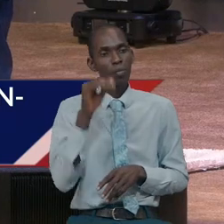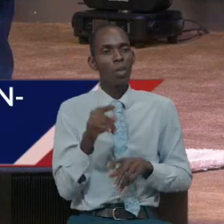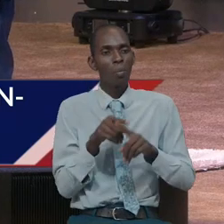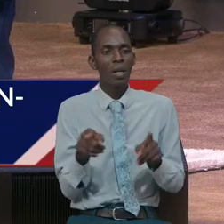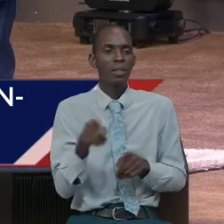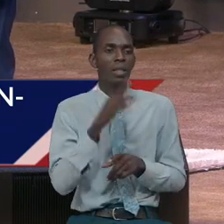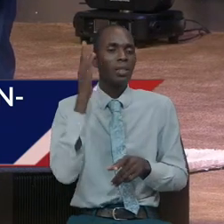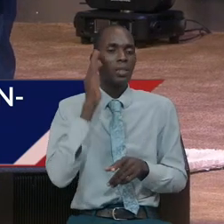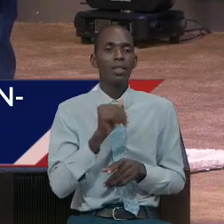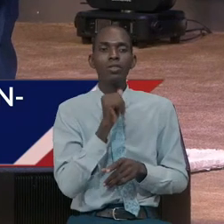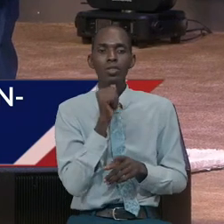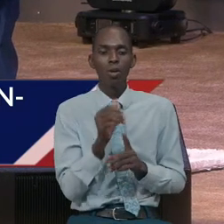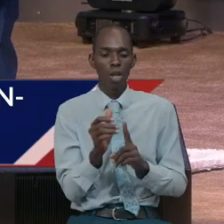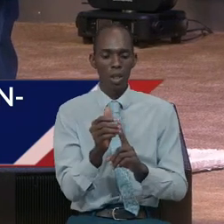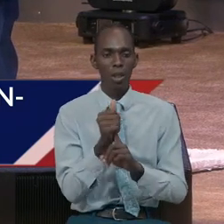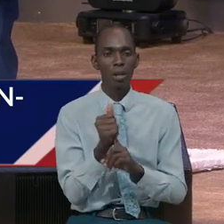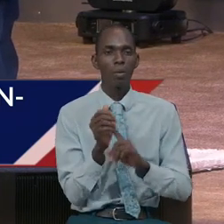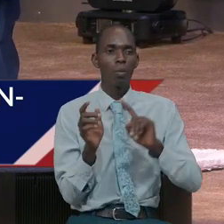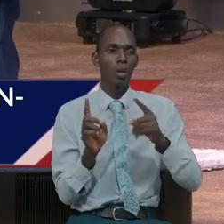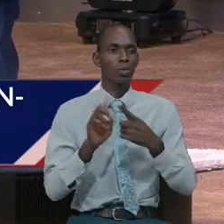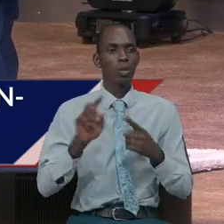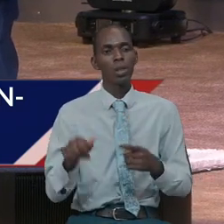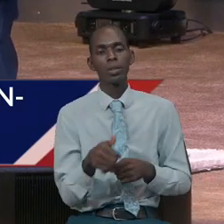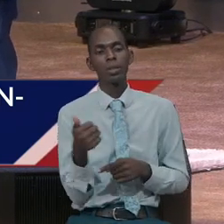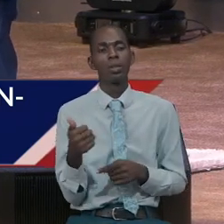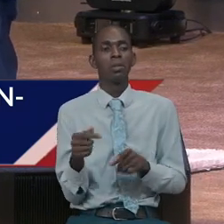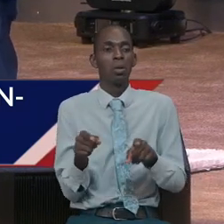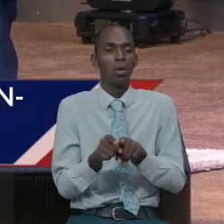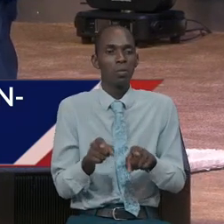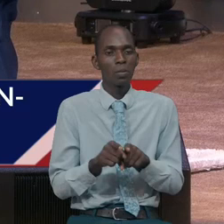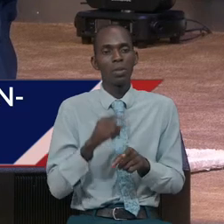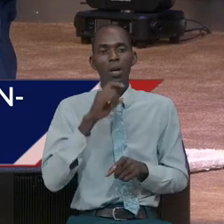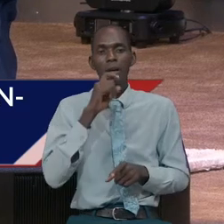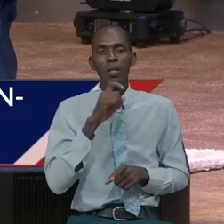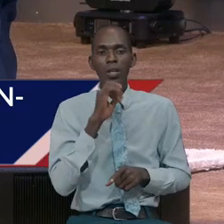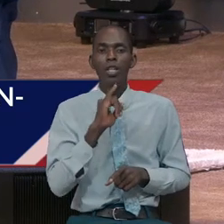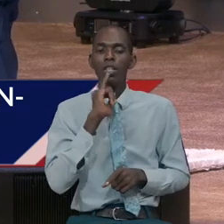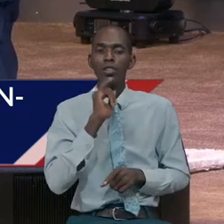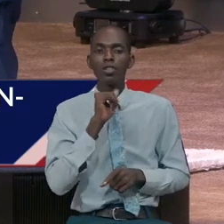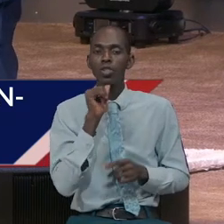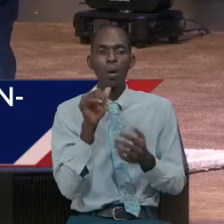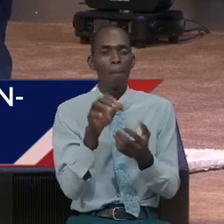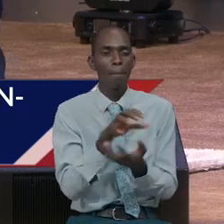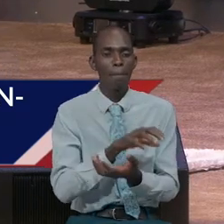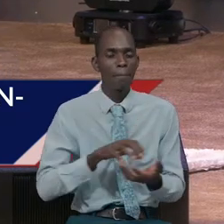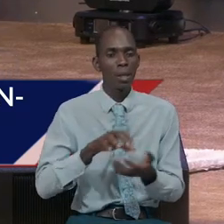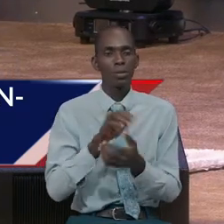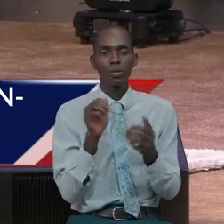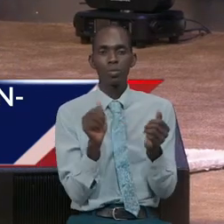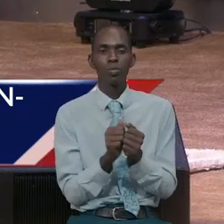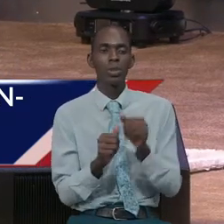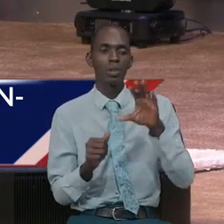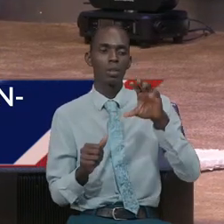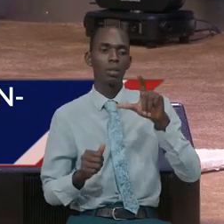not cleave one to another, even as iron is not